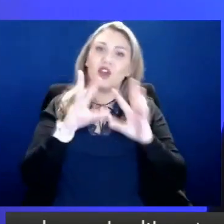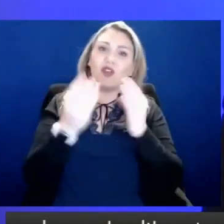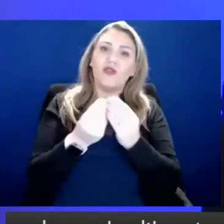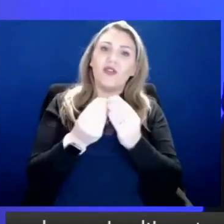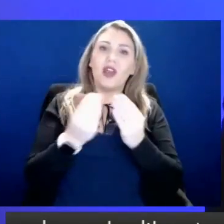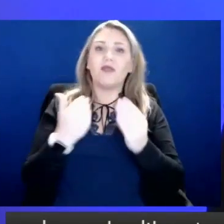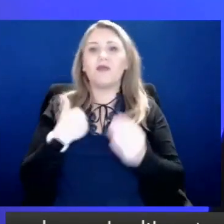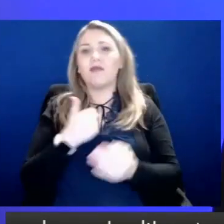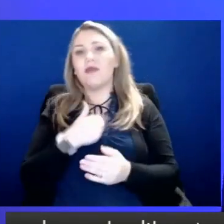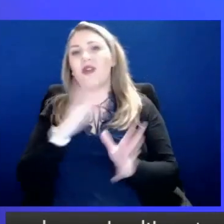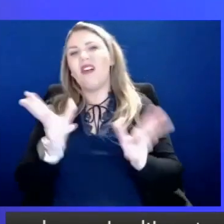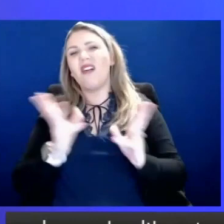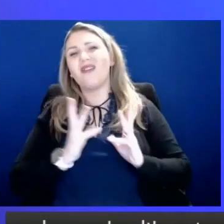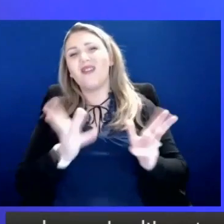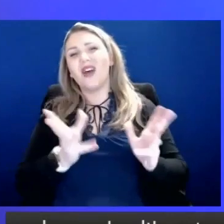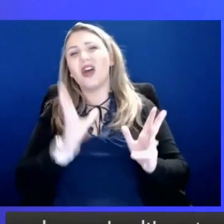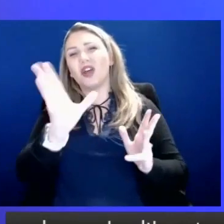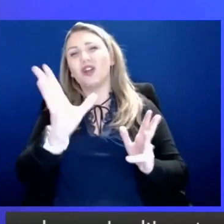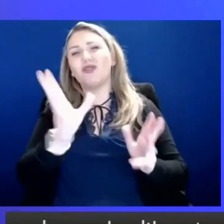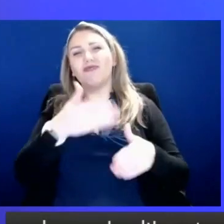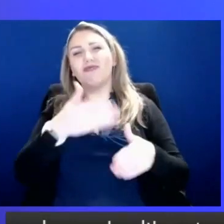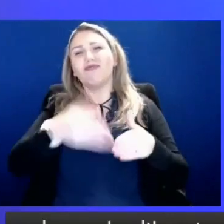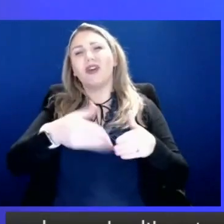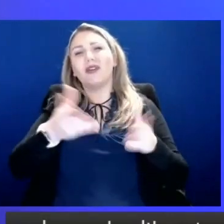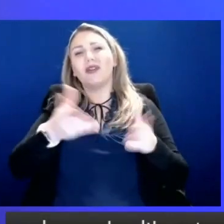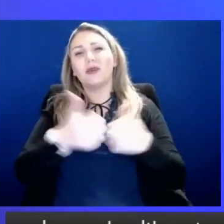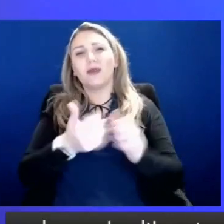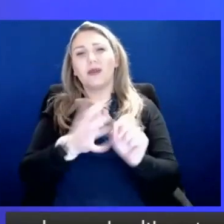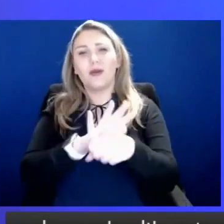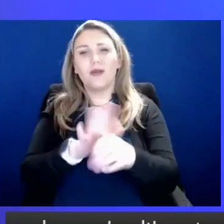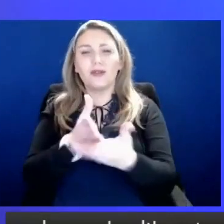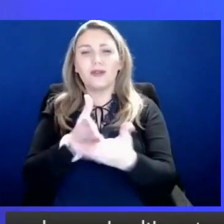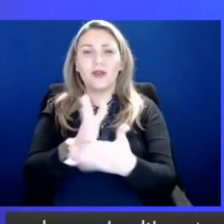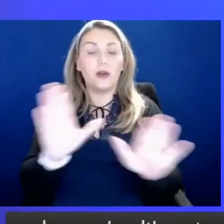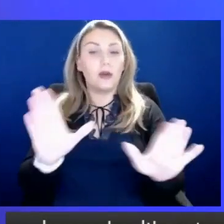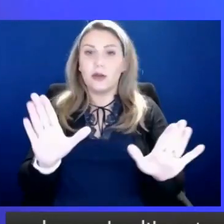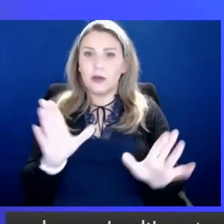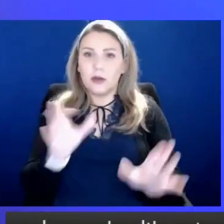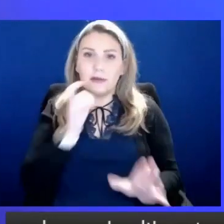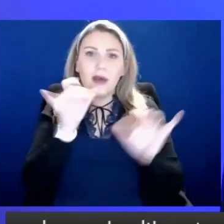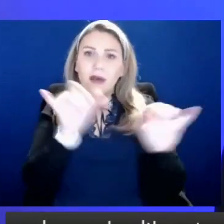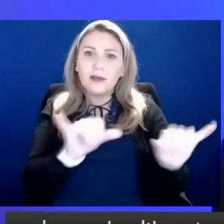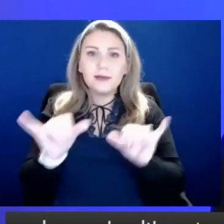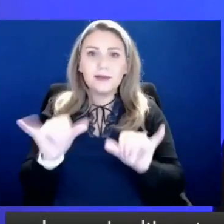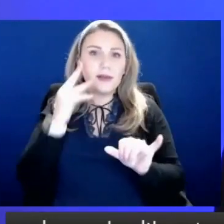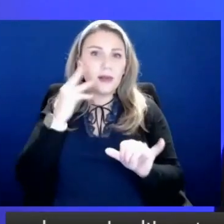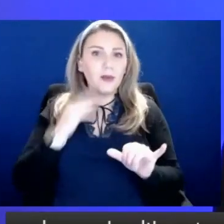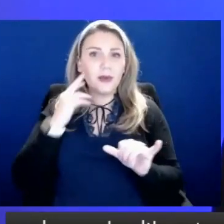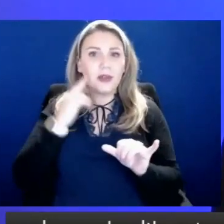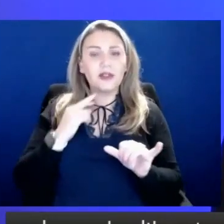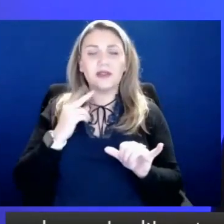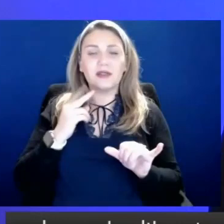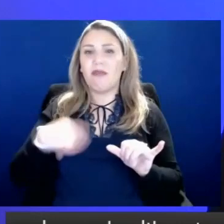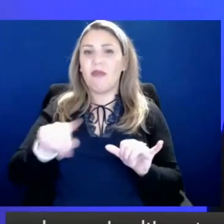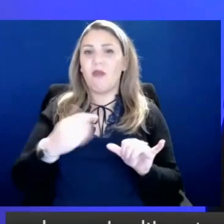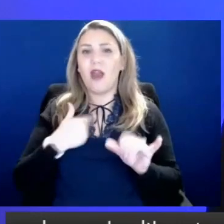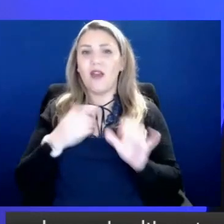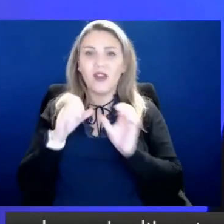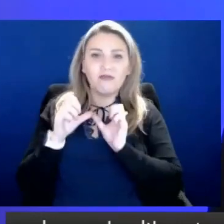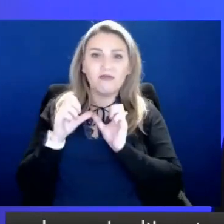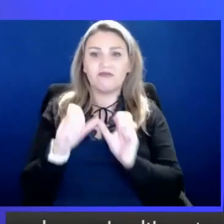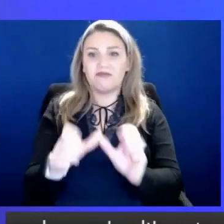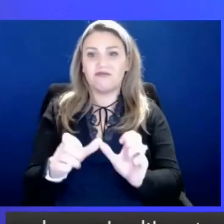everything should be okay. And that's not the experience that they're having. They're having long-term concerns